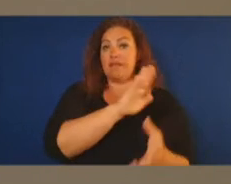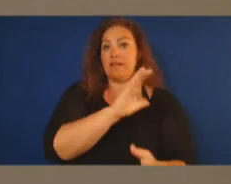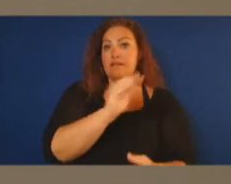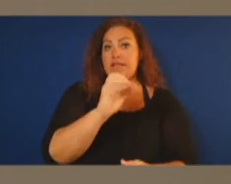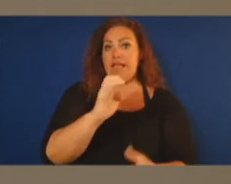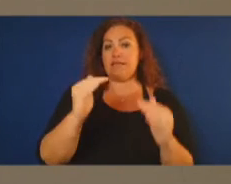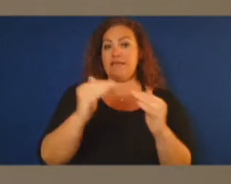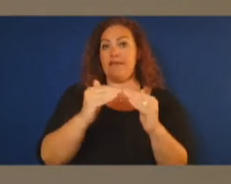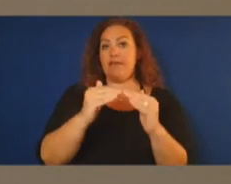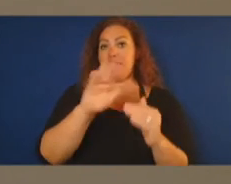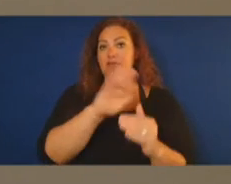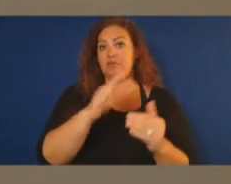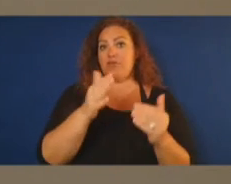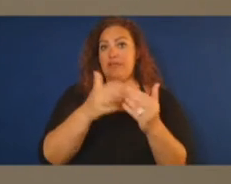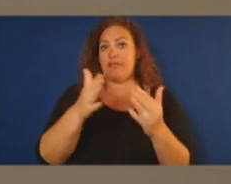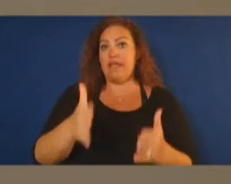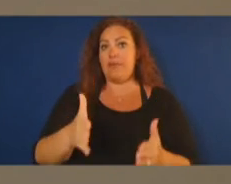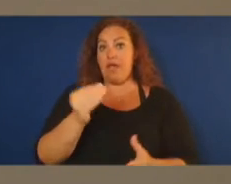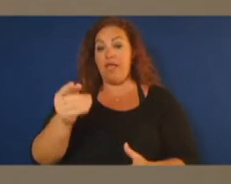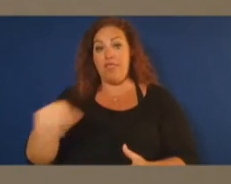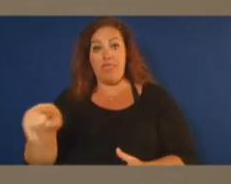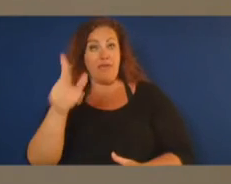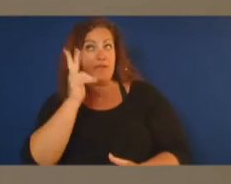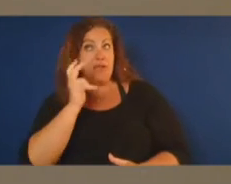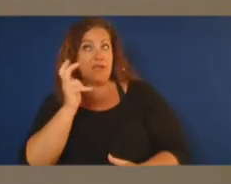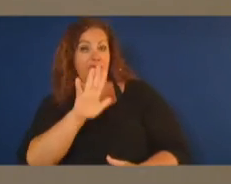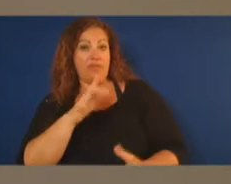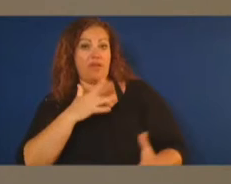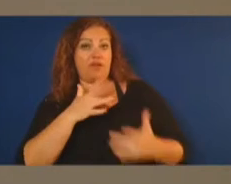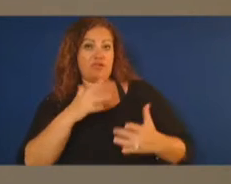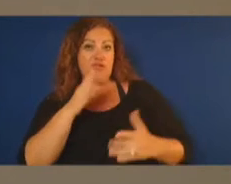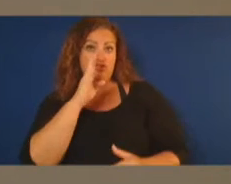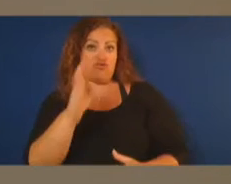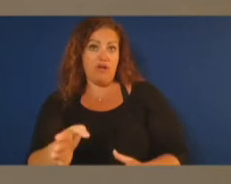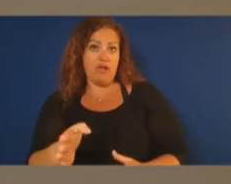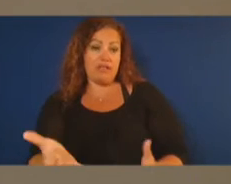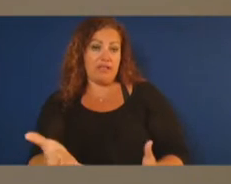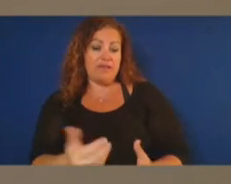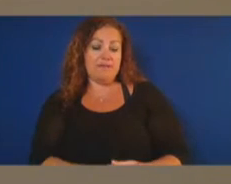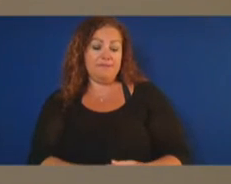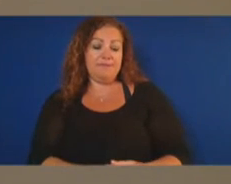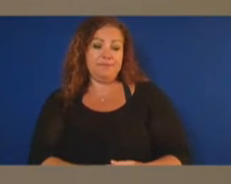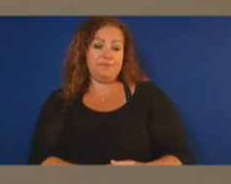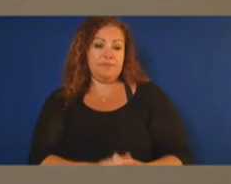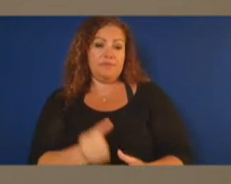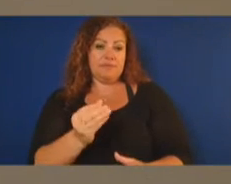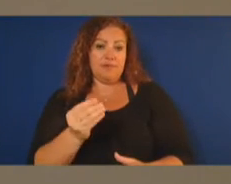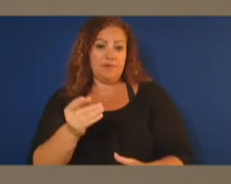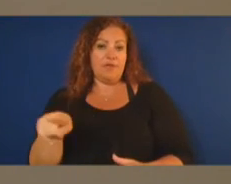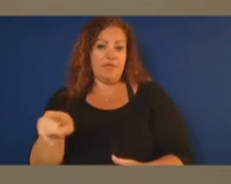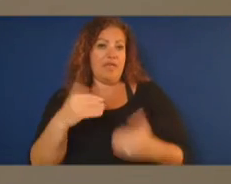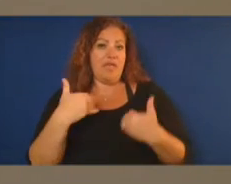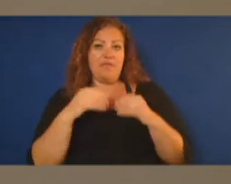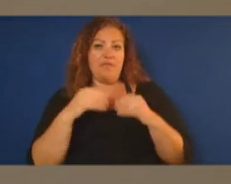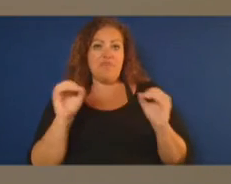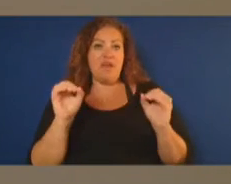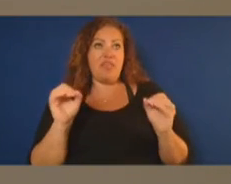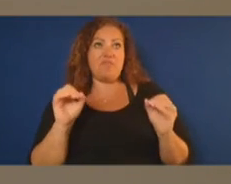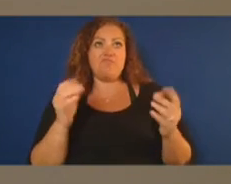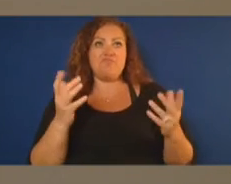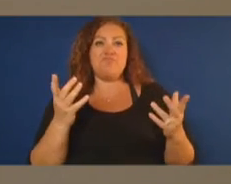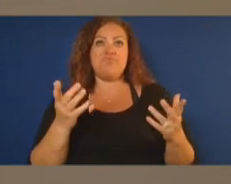neighborhoods and for them to hear their concerns directly um so that there won't be anything